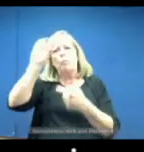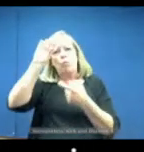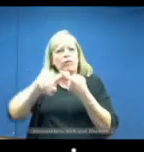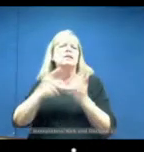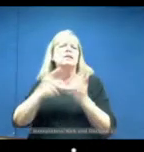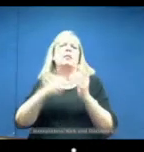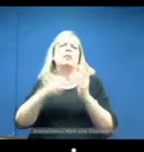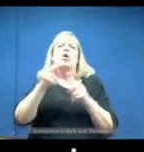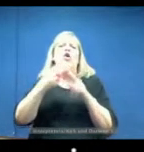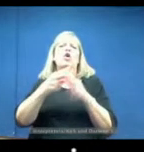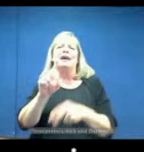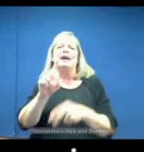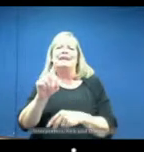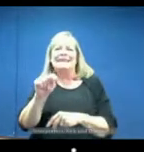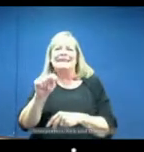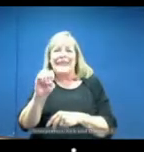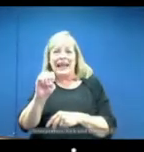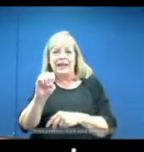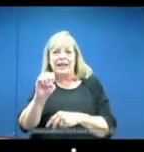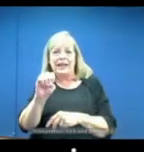called acquaintance rape.